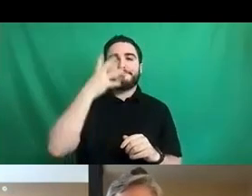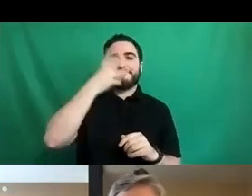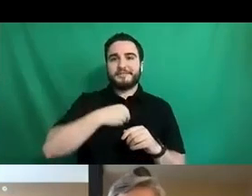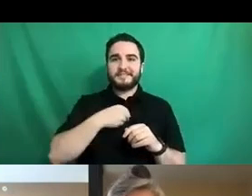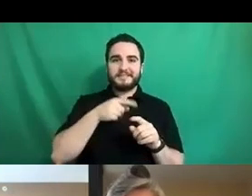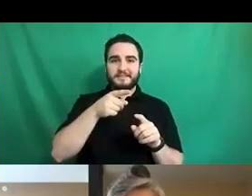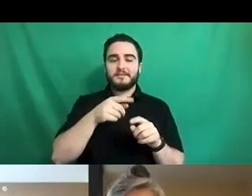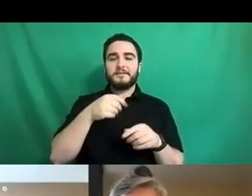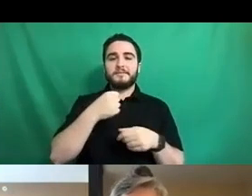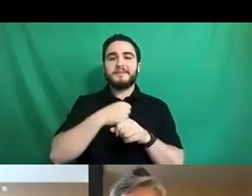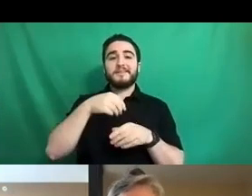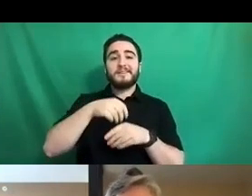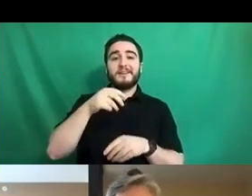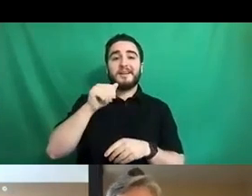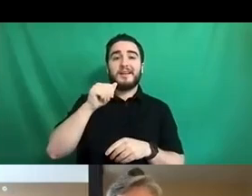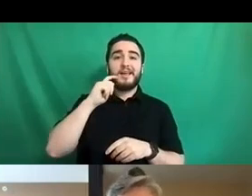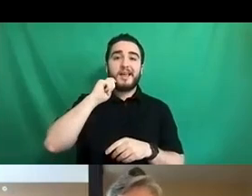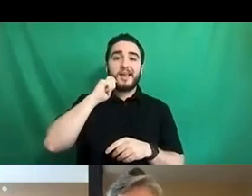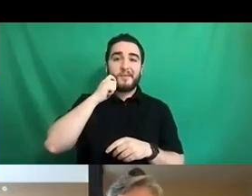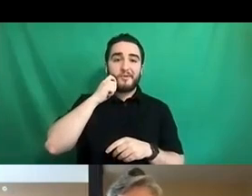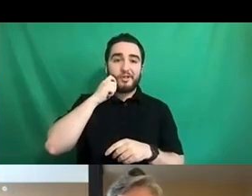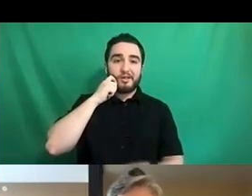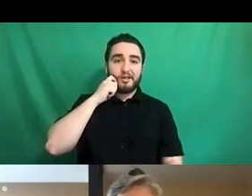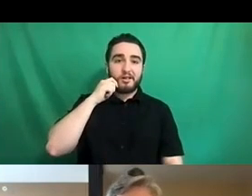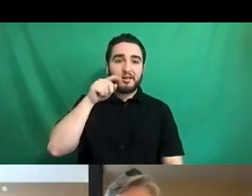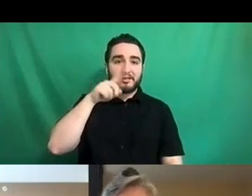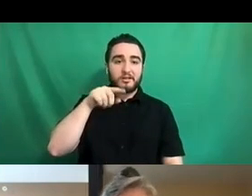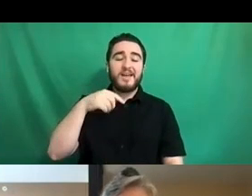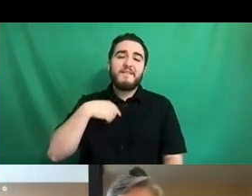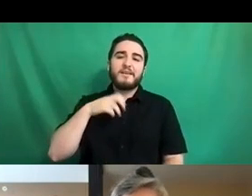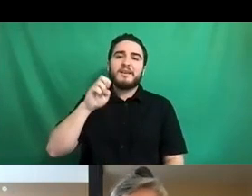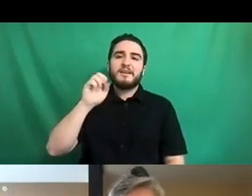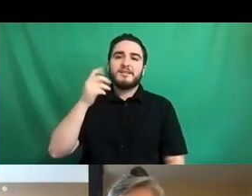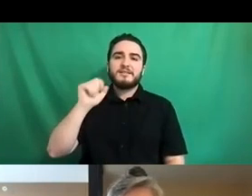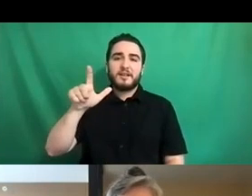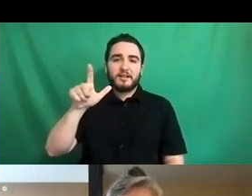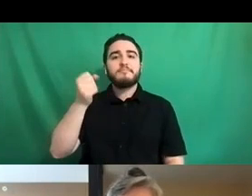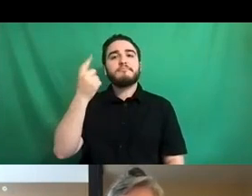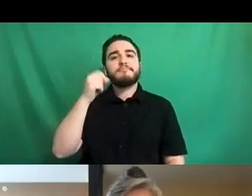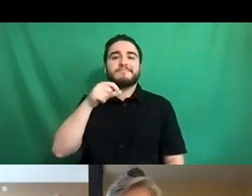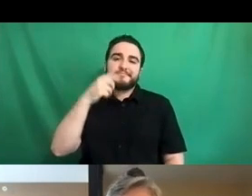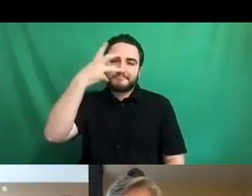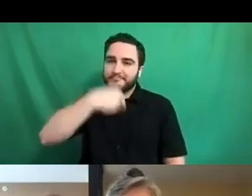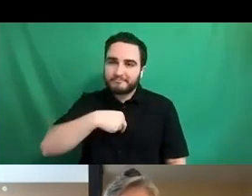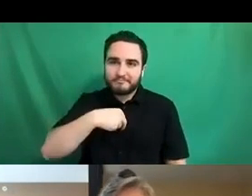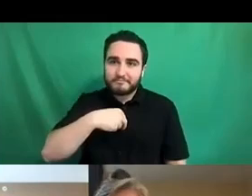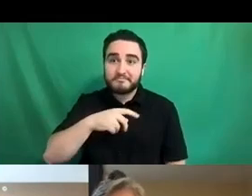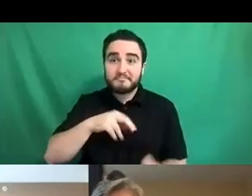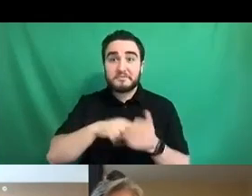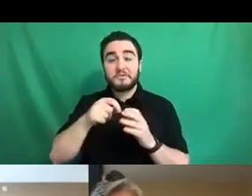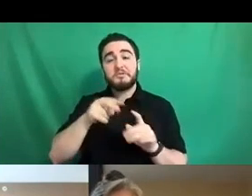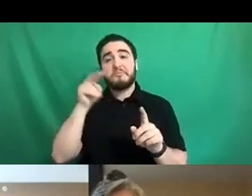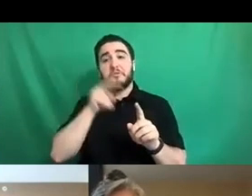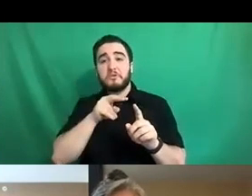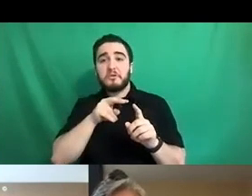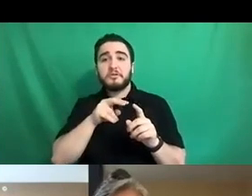made in Apple products. We do have an Excel version of it. It's just not as pretty. So if you want to take a look at it, you want a copy